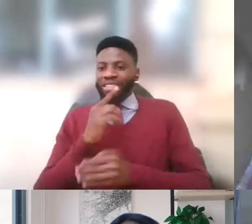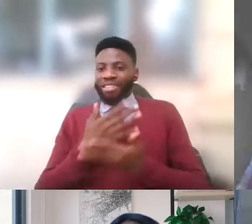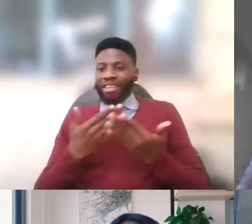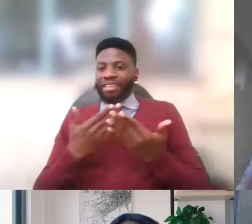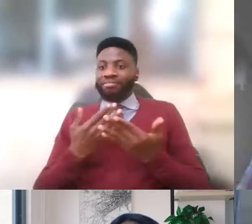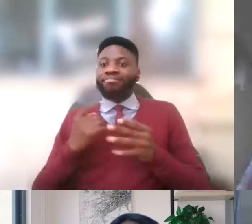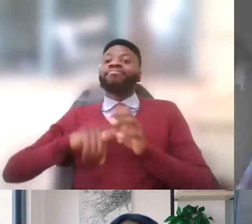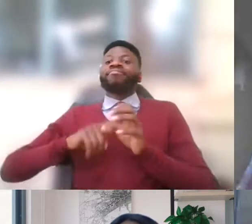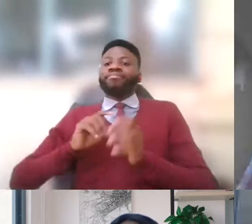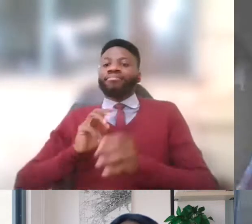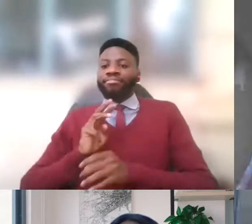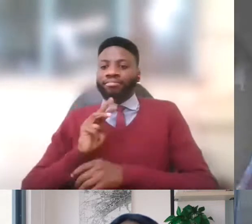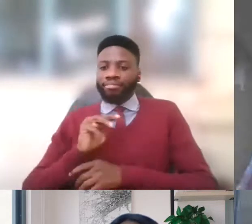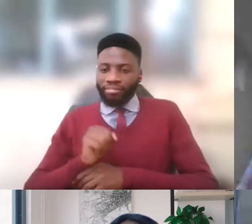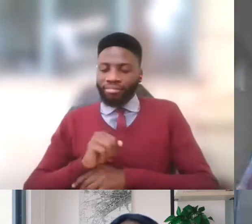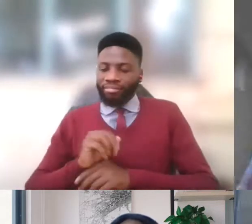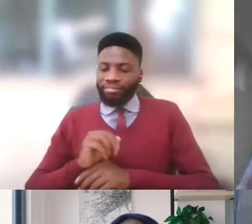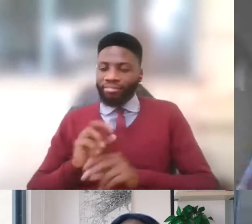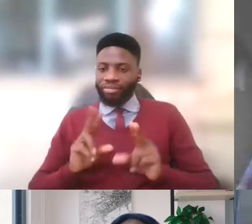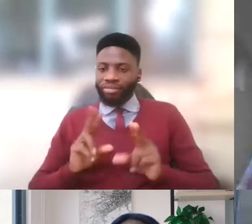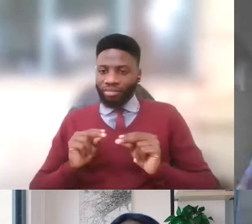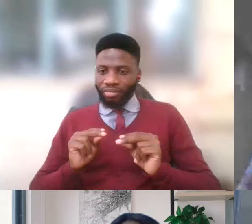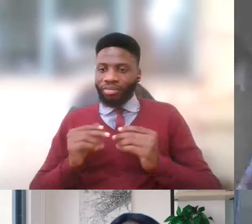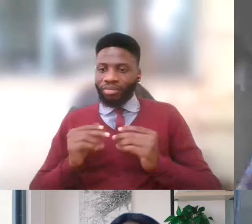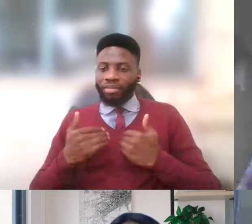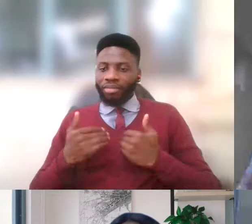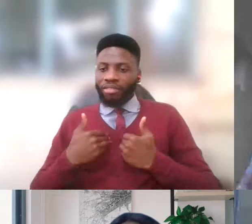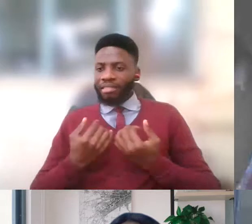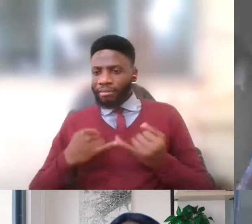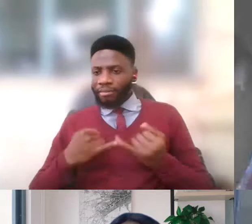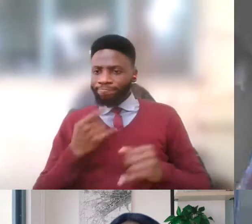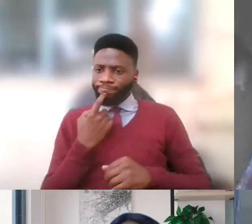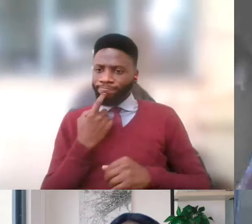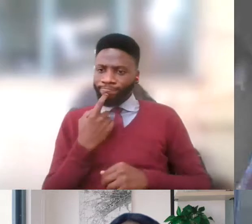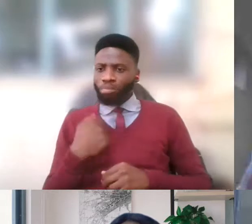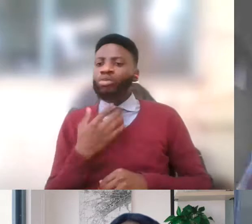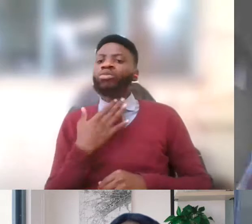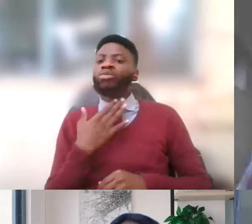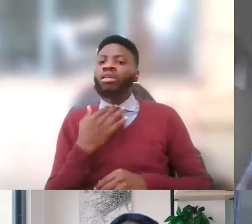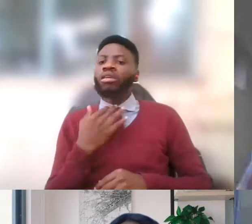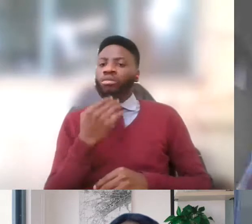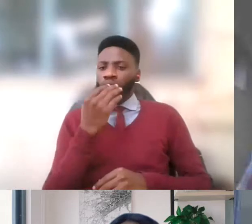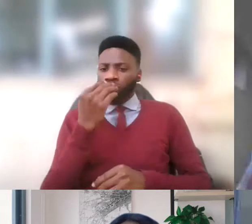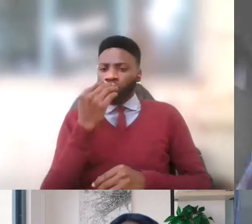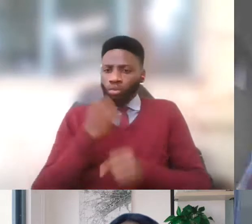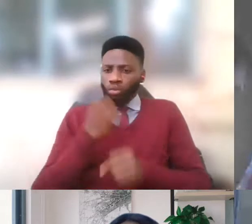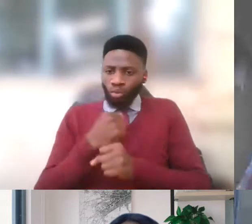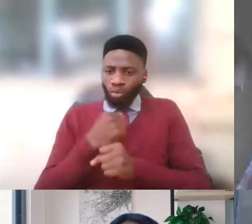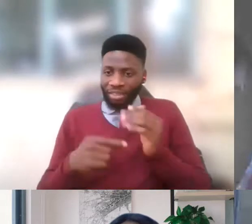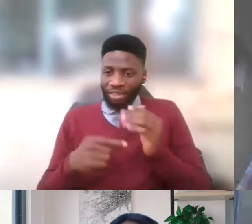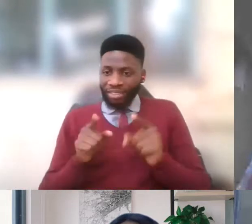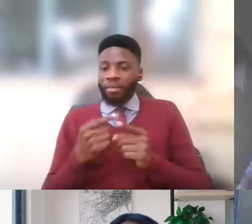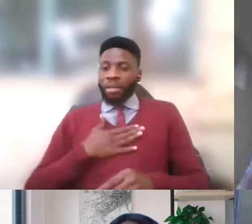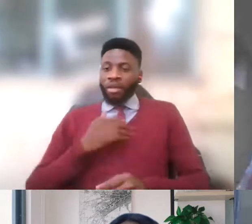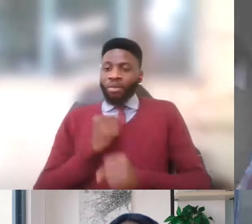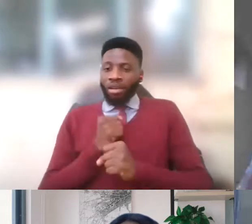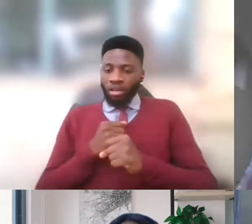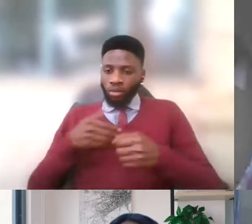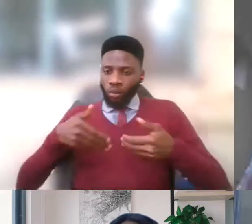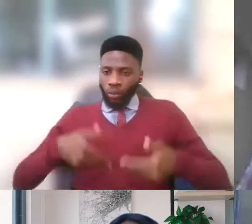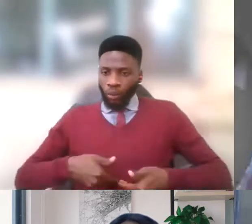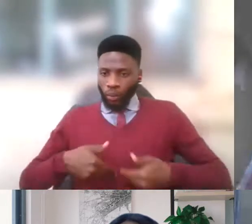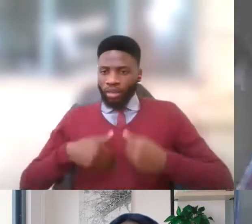you are now as a student who is looking out for, okay, how do I start? How do I even begin? What is the opportunity that's going